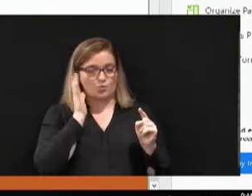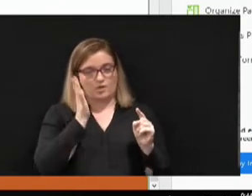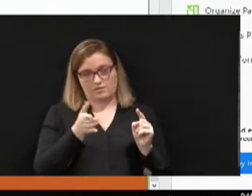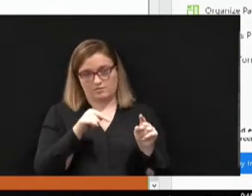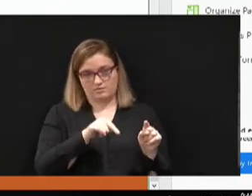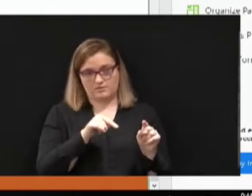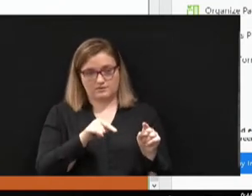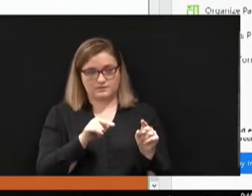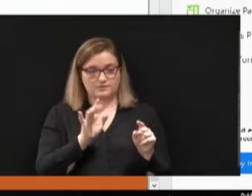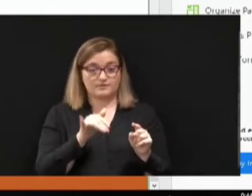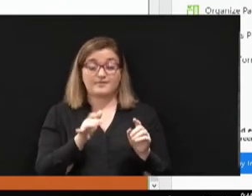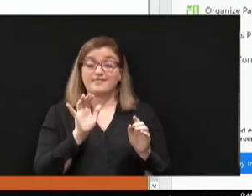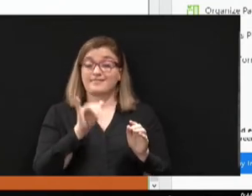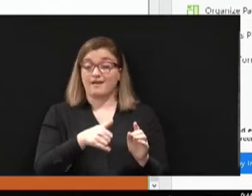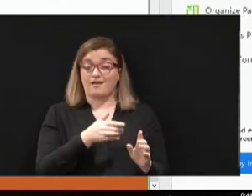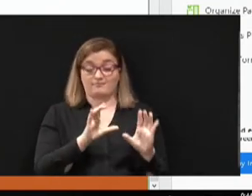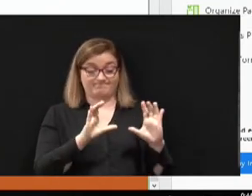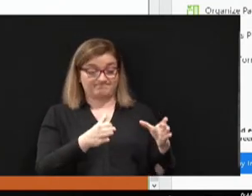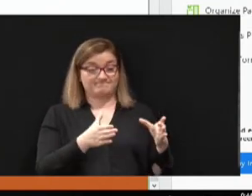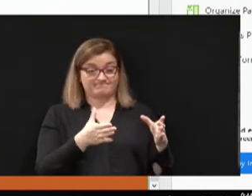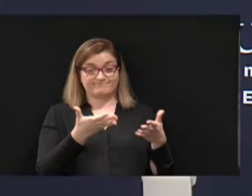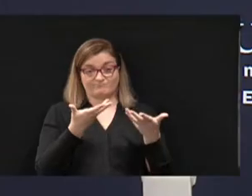that is reading science.